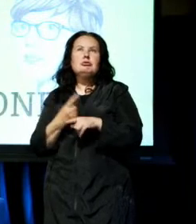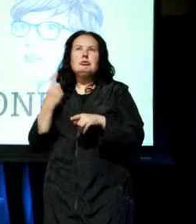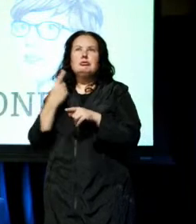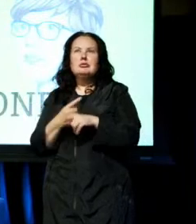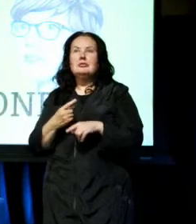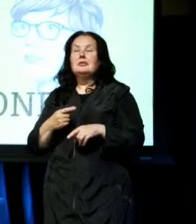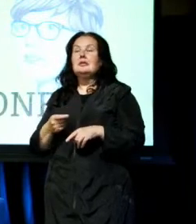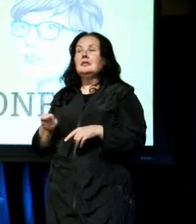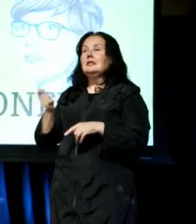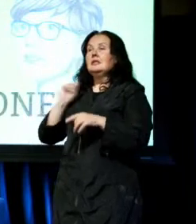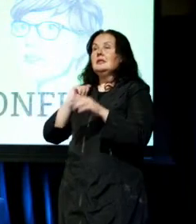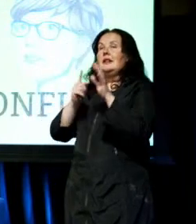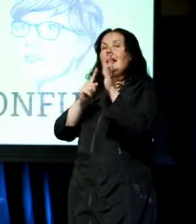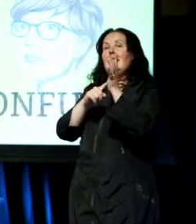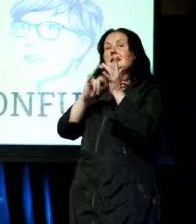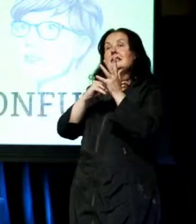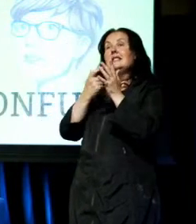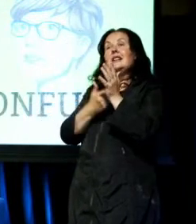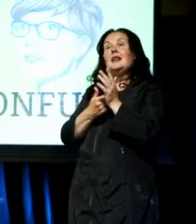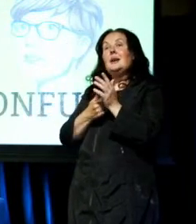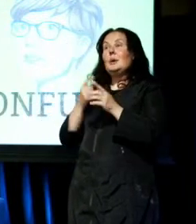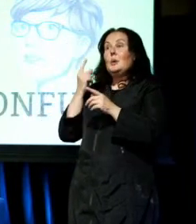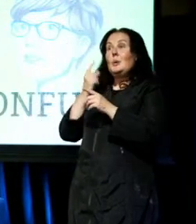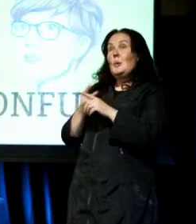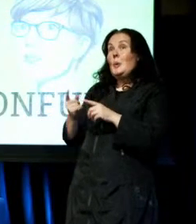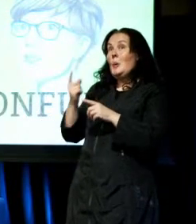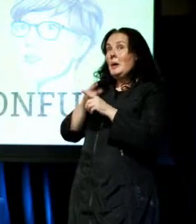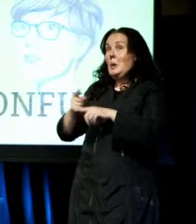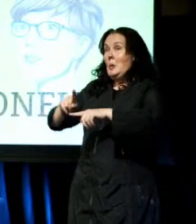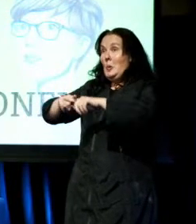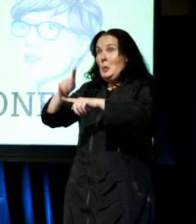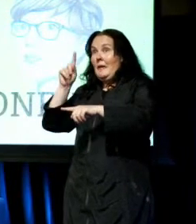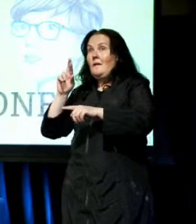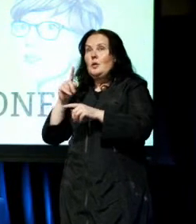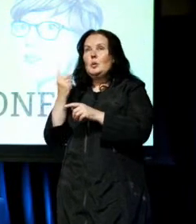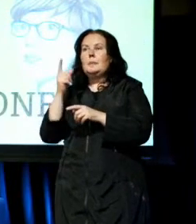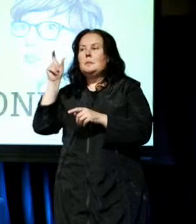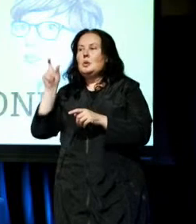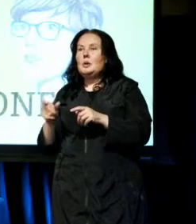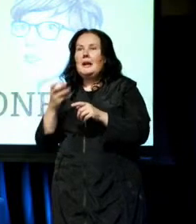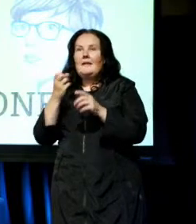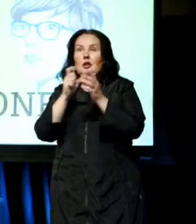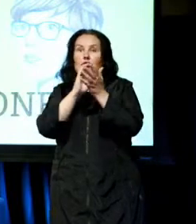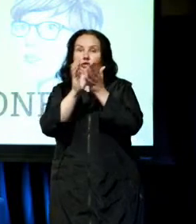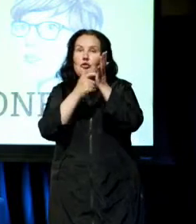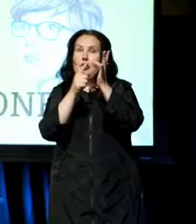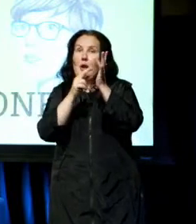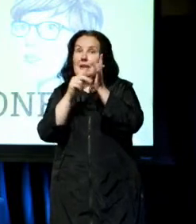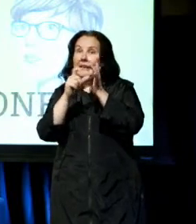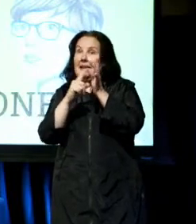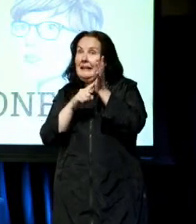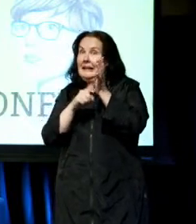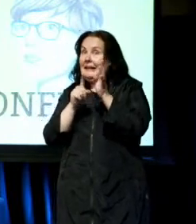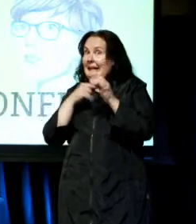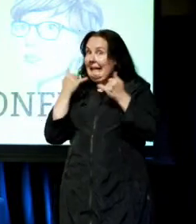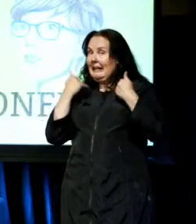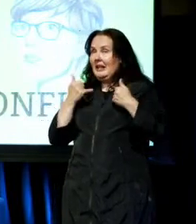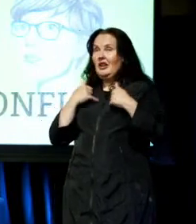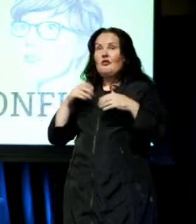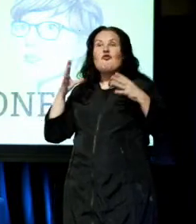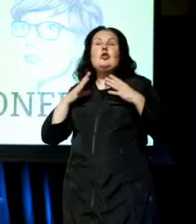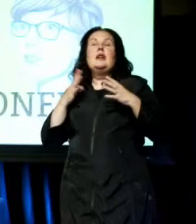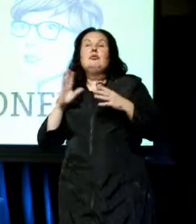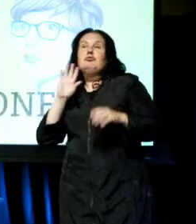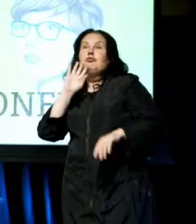And even then, talking quickly for a chronically ill person is more of a free-form scat. I do remember. Word. I